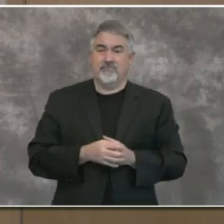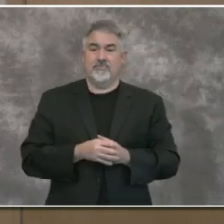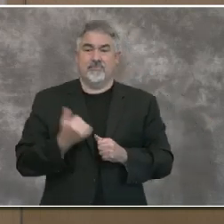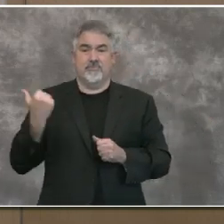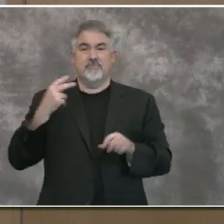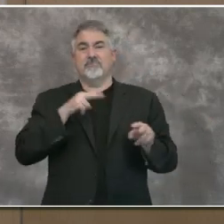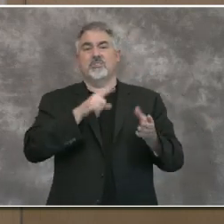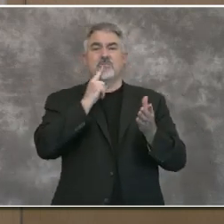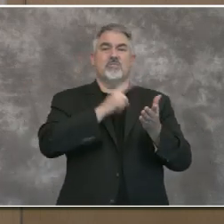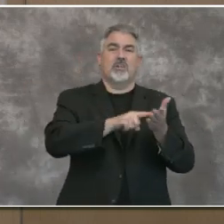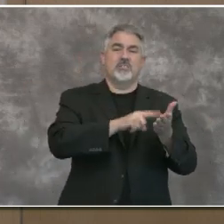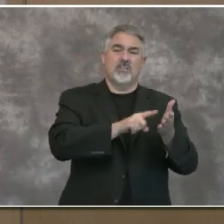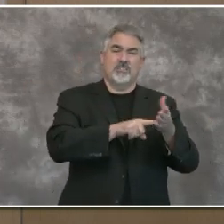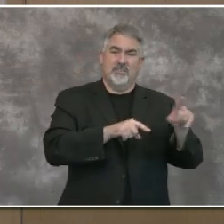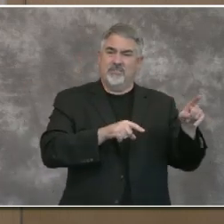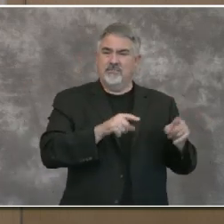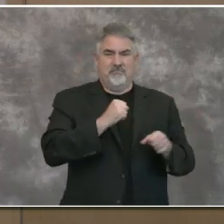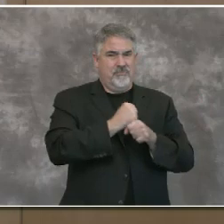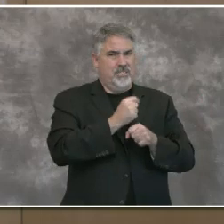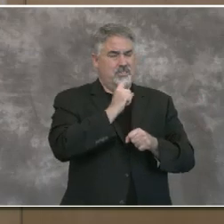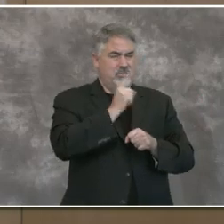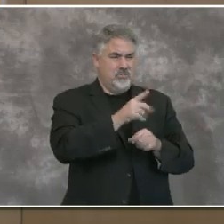would make sure that that is not happening.